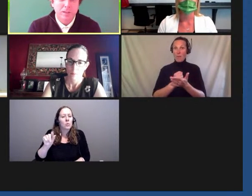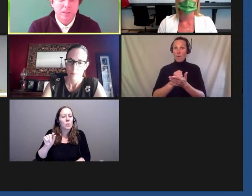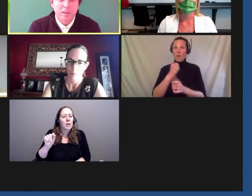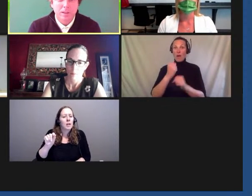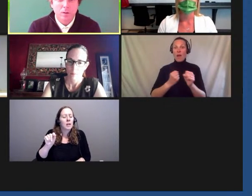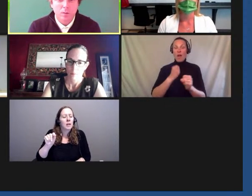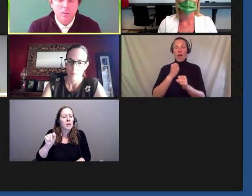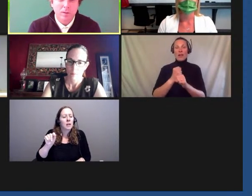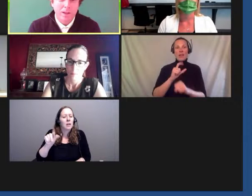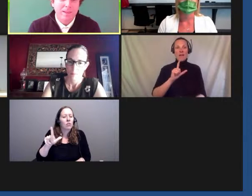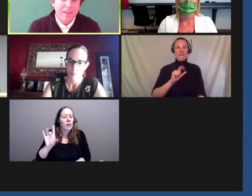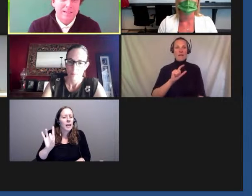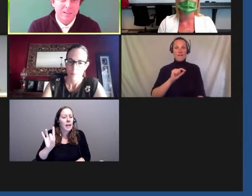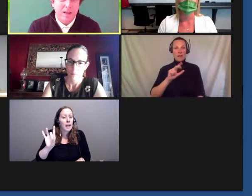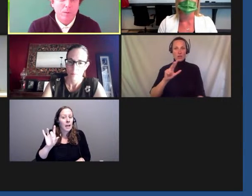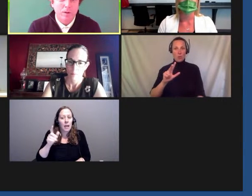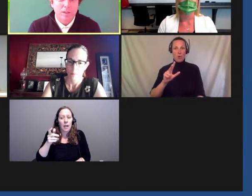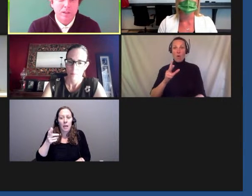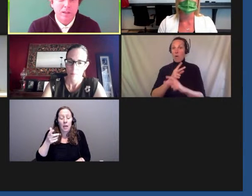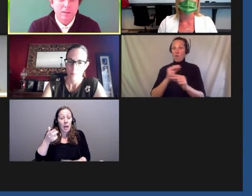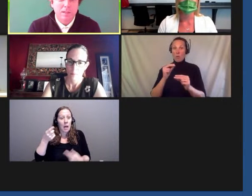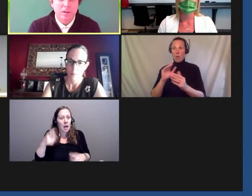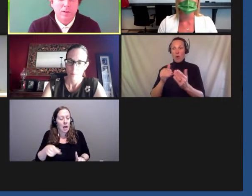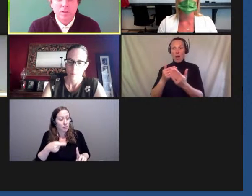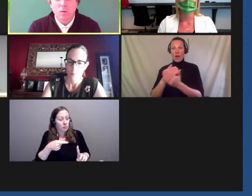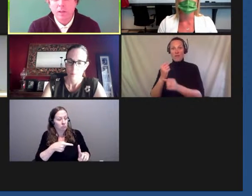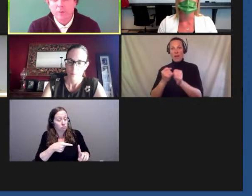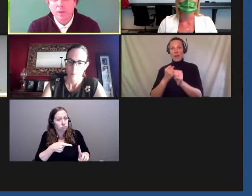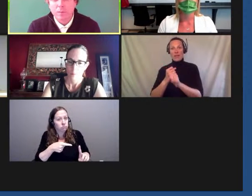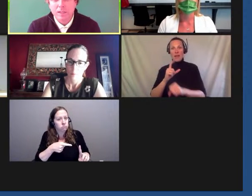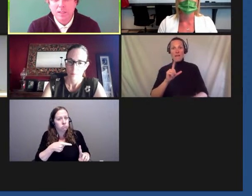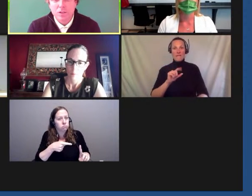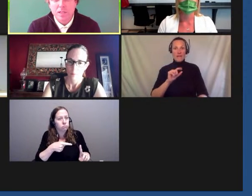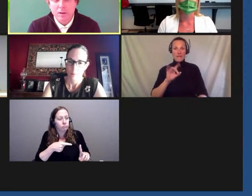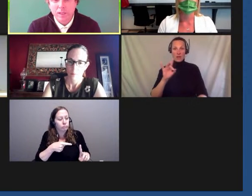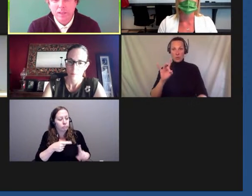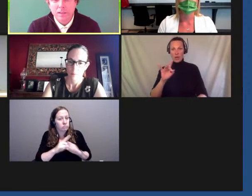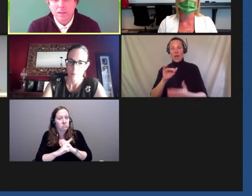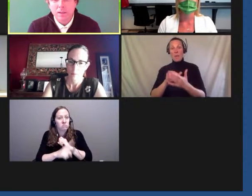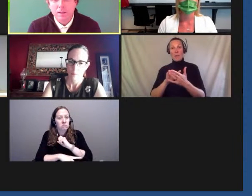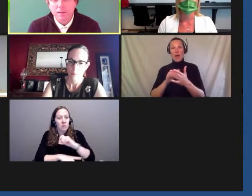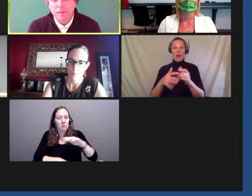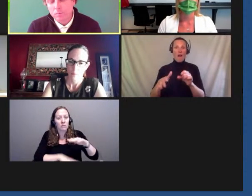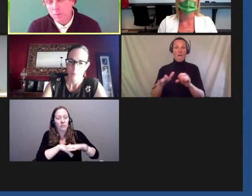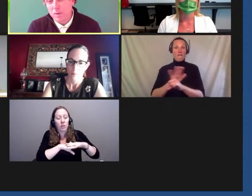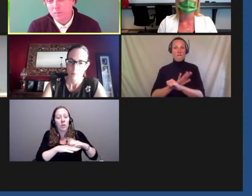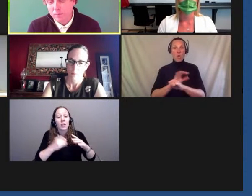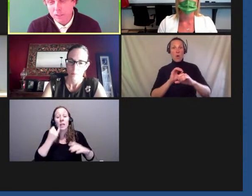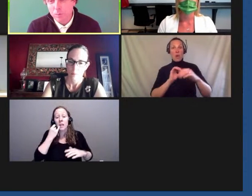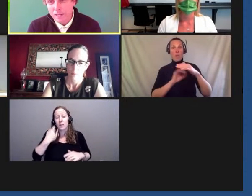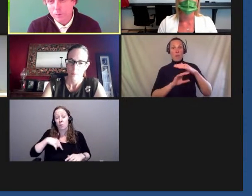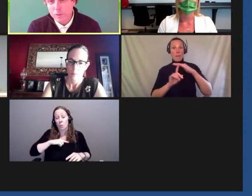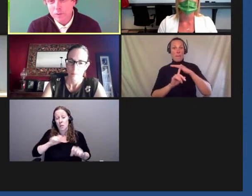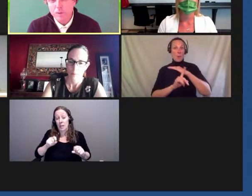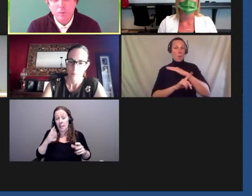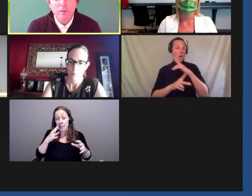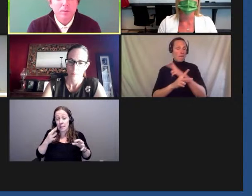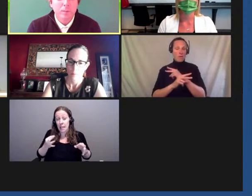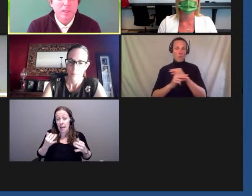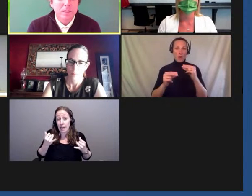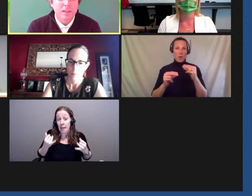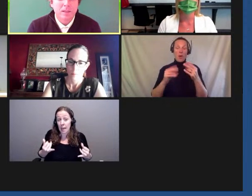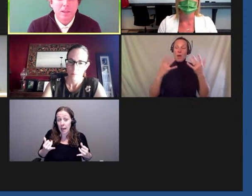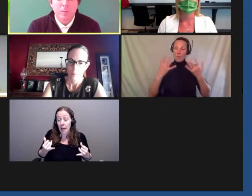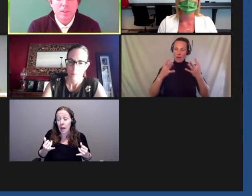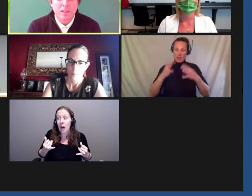budged, and that's the time where it's going to get serious. So if we can make decisions now that's maybe a little painful for some people,